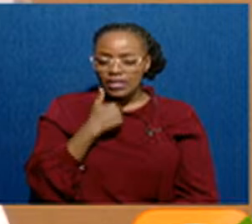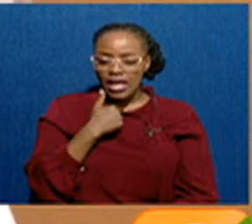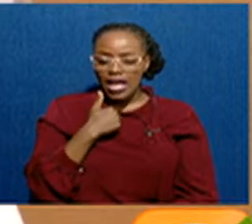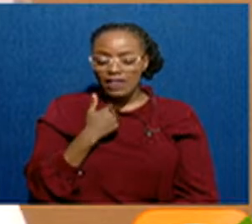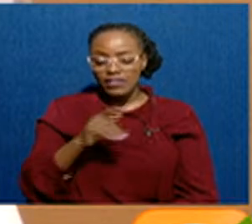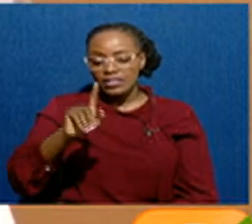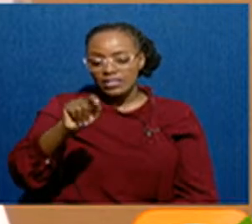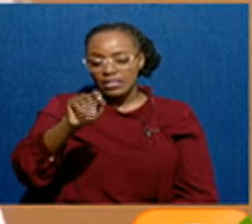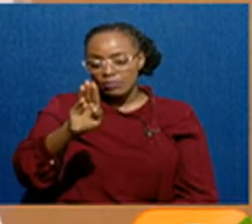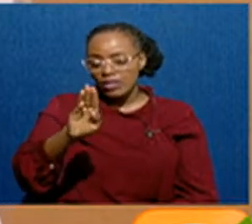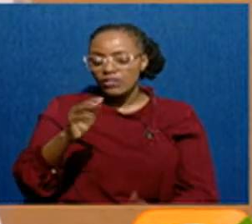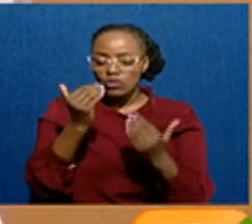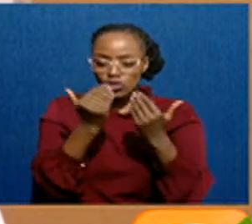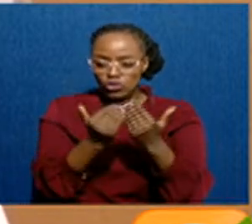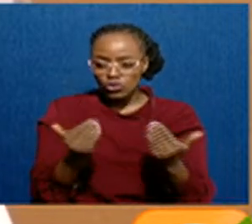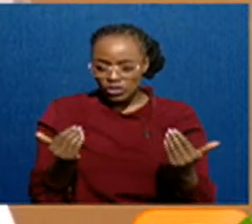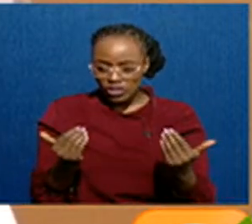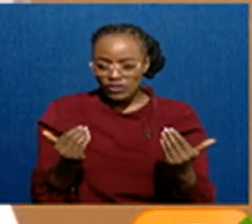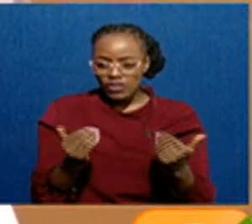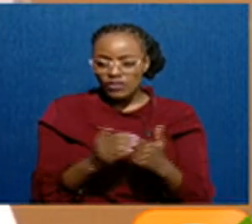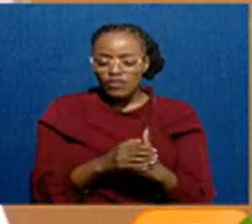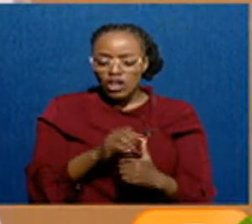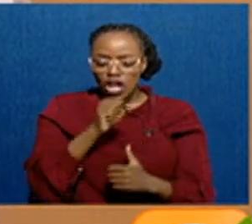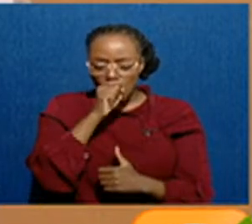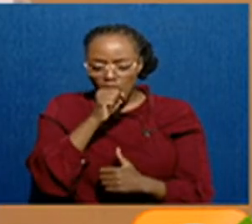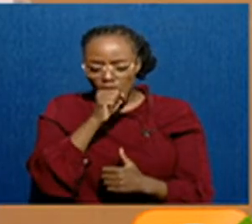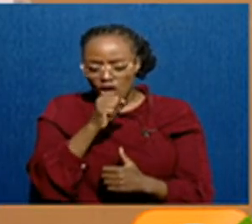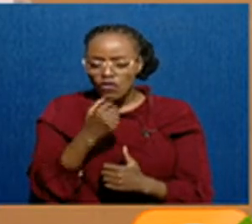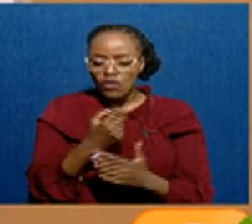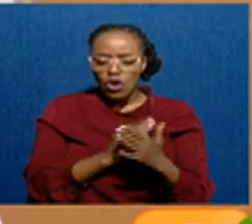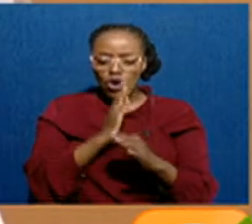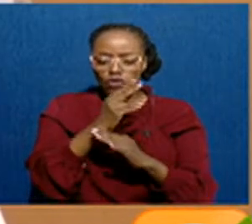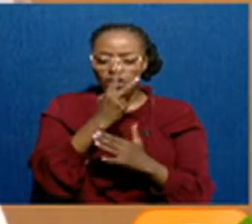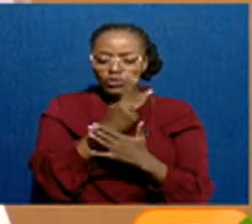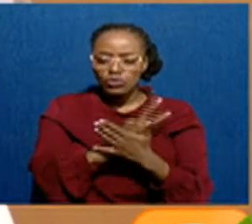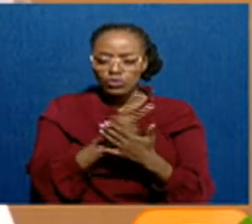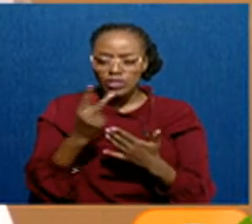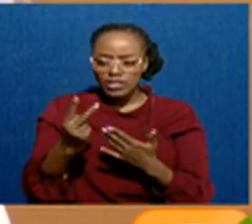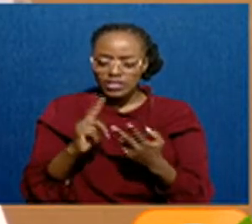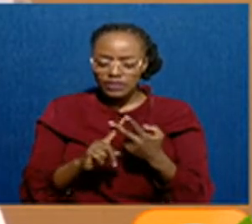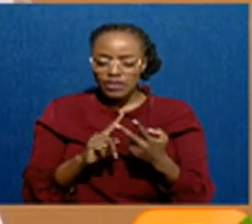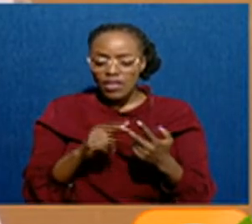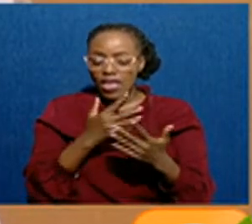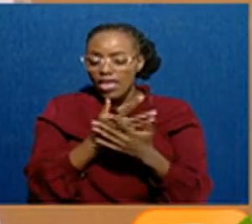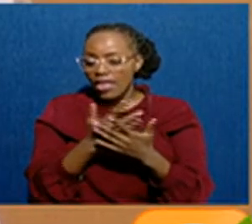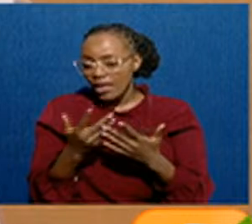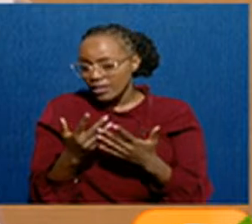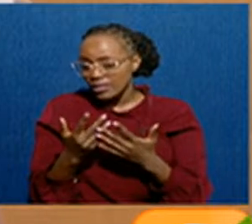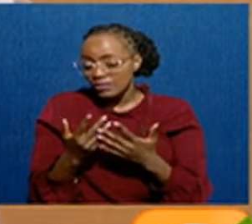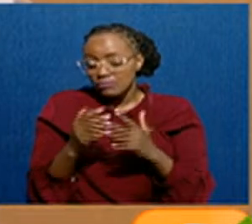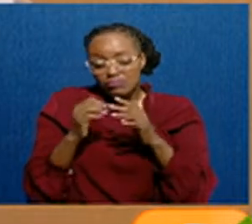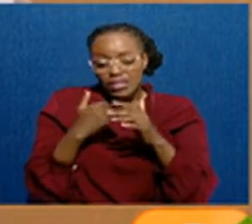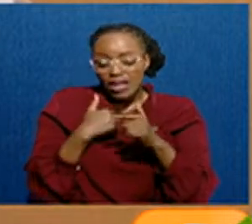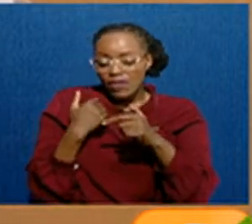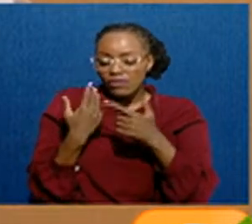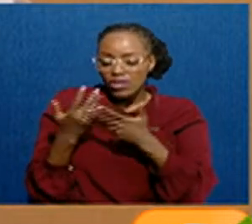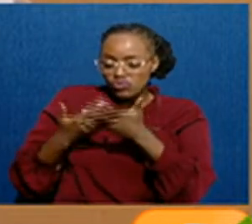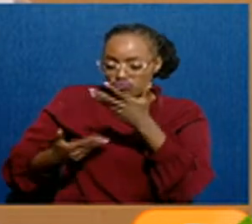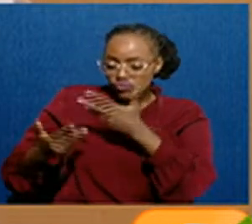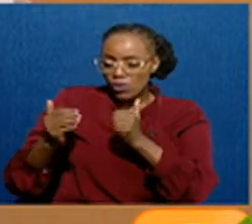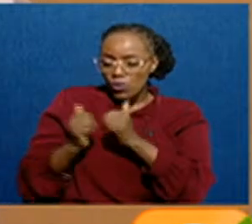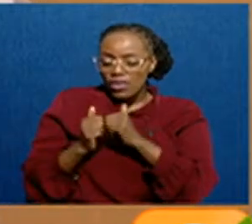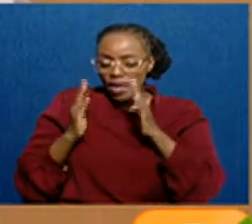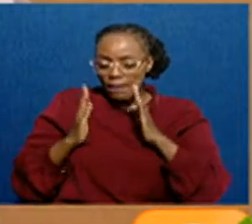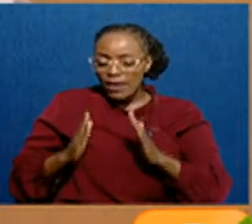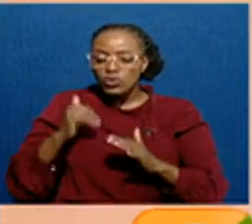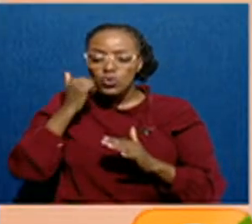TB, that is any history of a cough more than 2 weeks, any history of positive contact with a